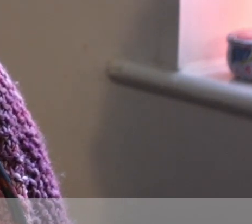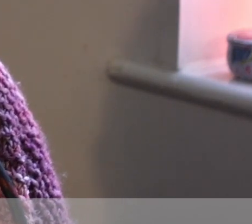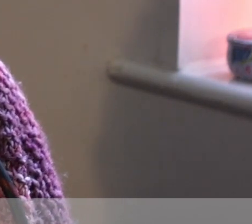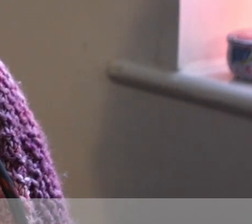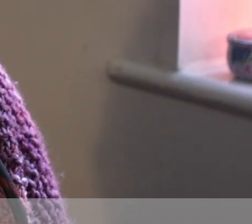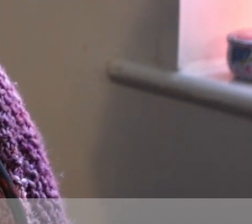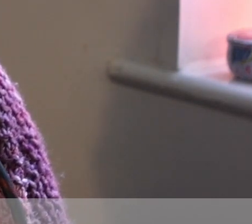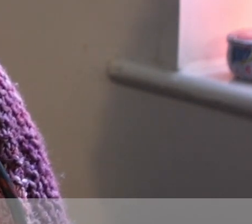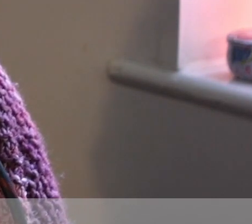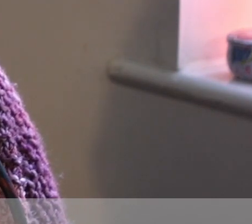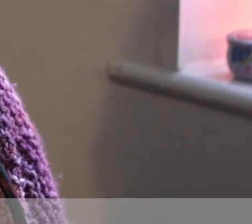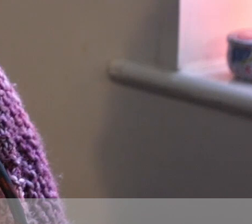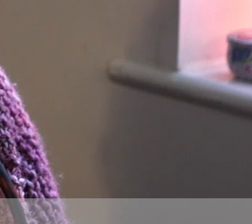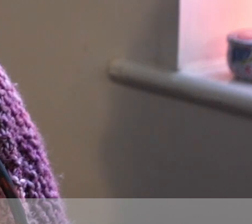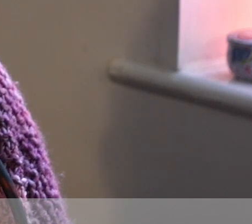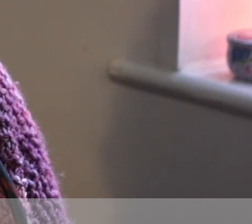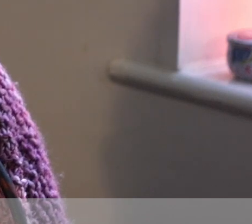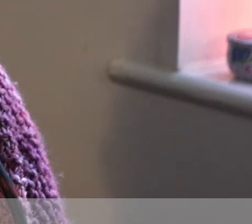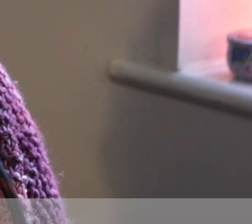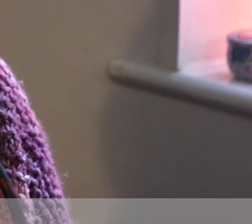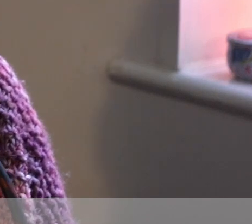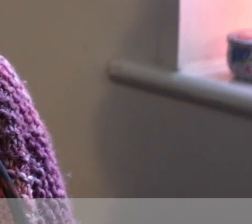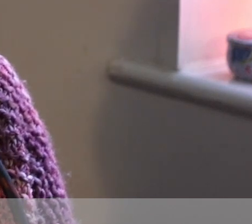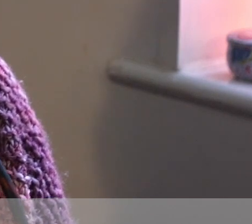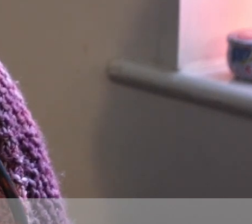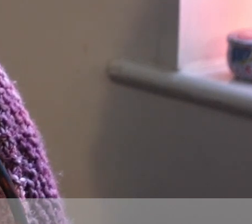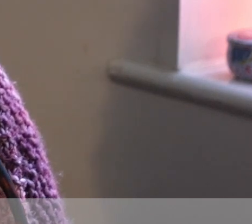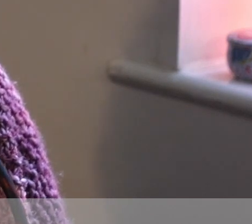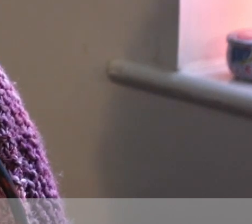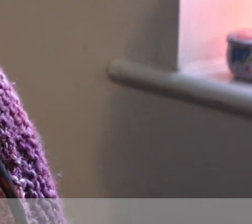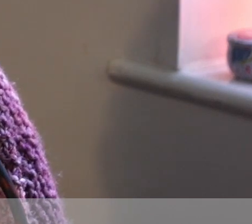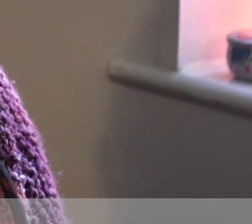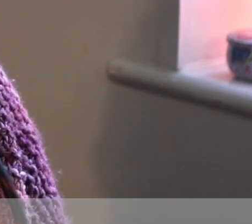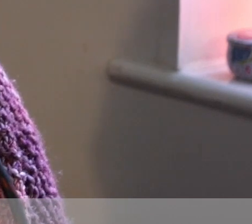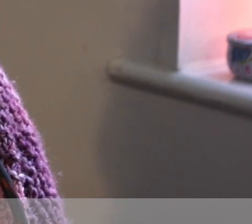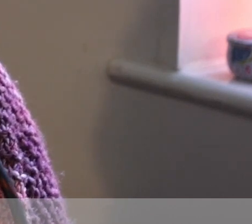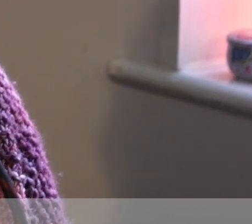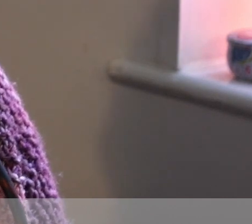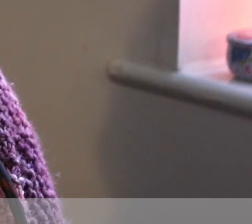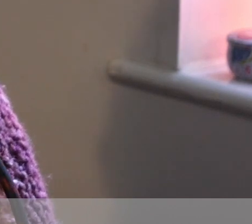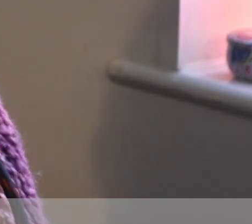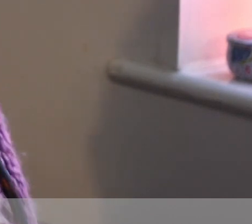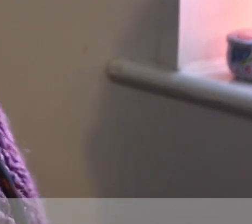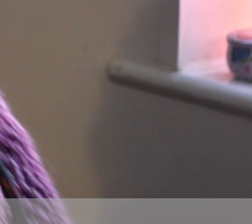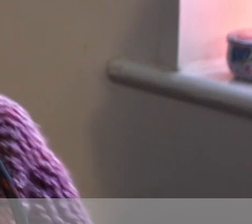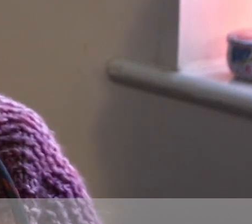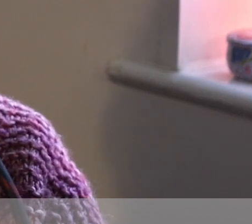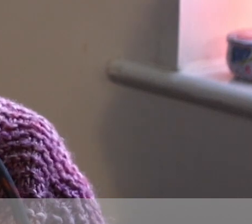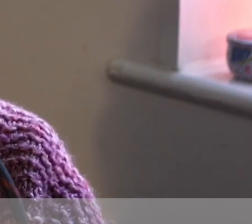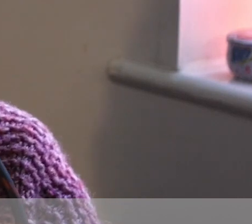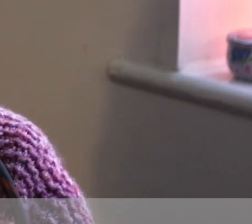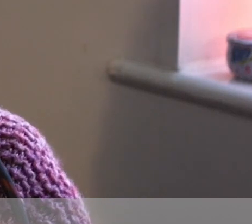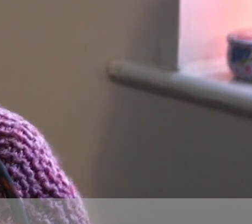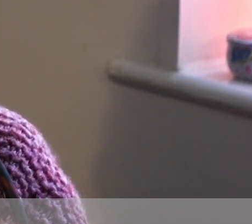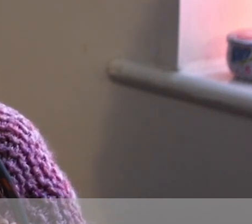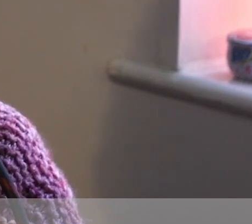those who followed the golden thread of melody only for joy, and not because they're bound. And we who still chase the golden thread, or are